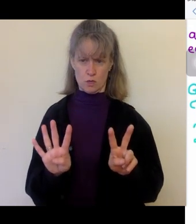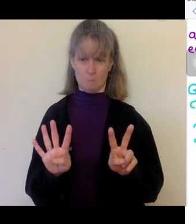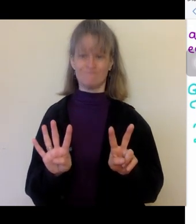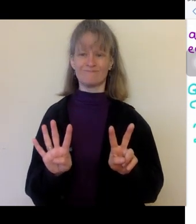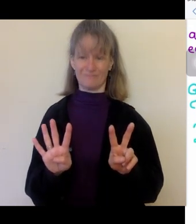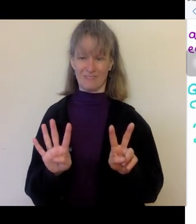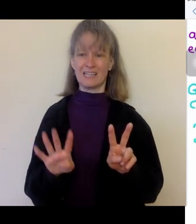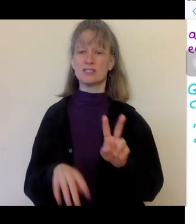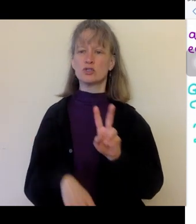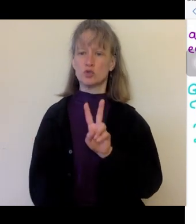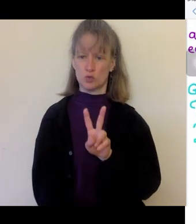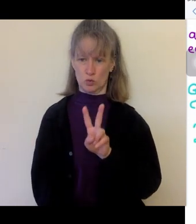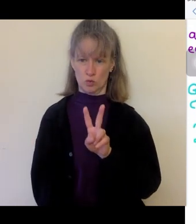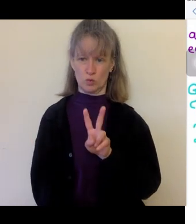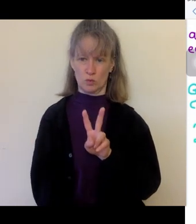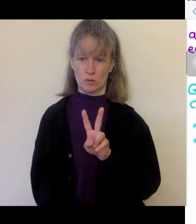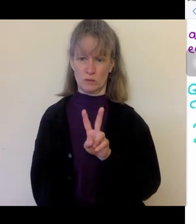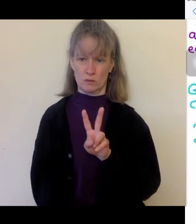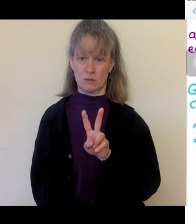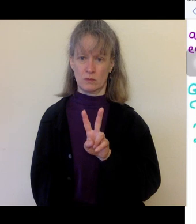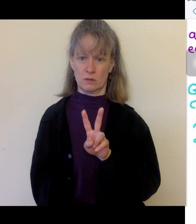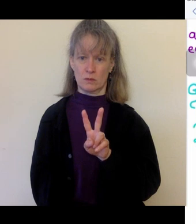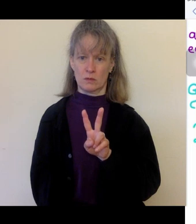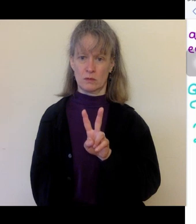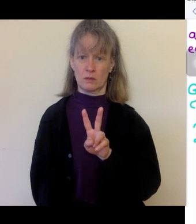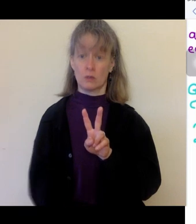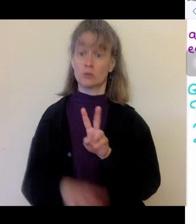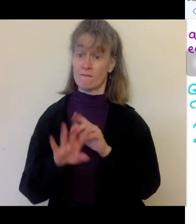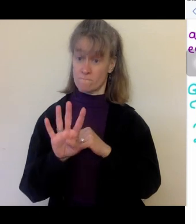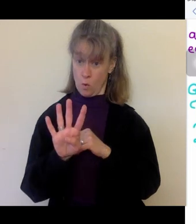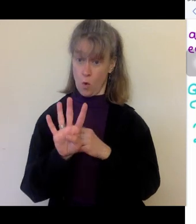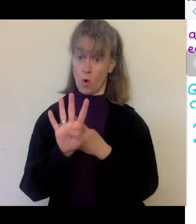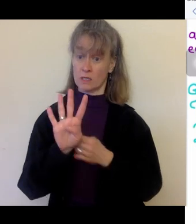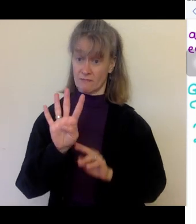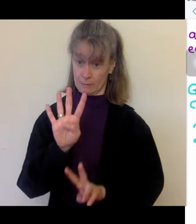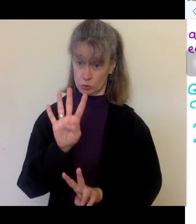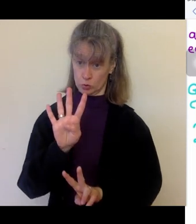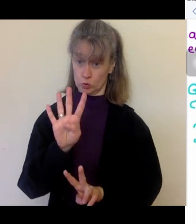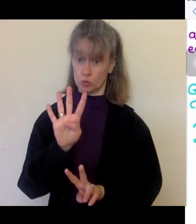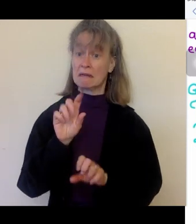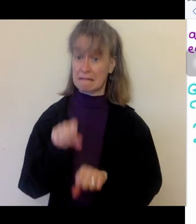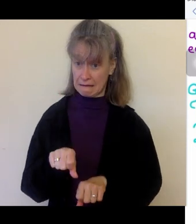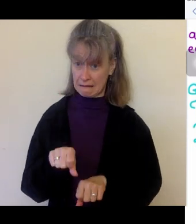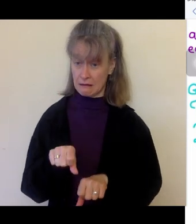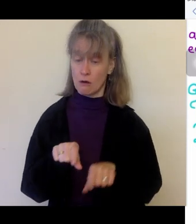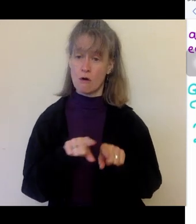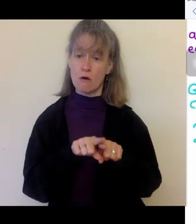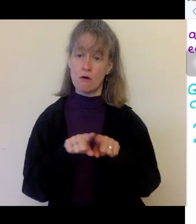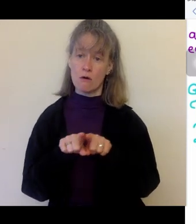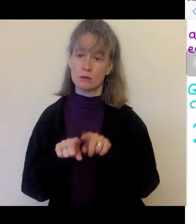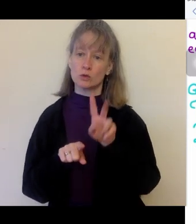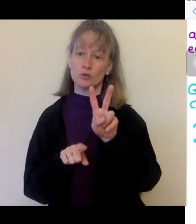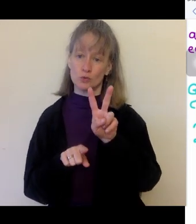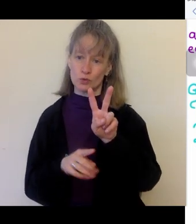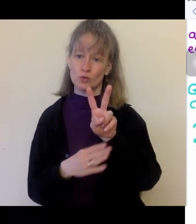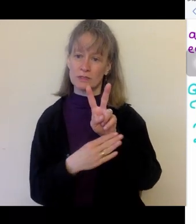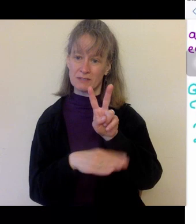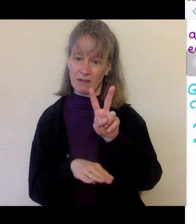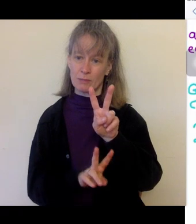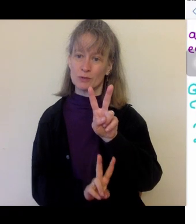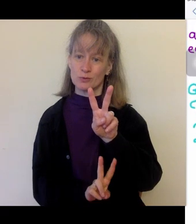2, because we can divide 4 by 2 and we can also divide 2 by 2.